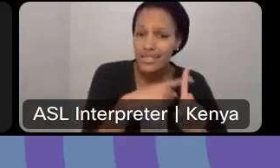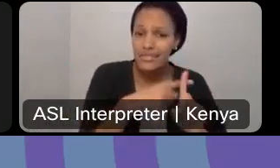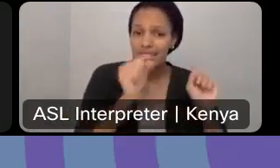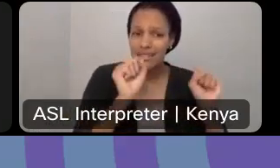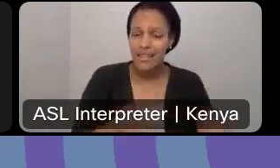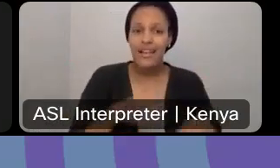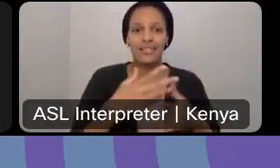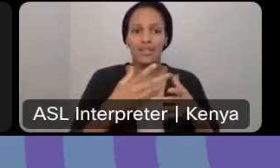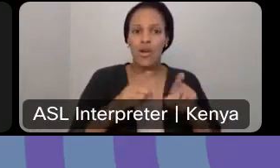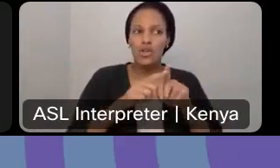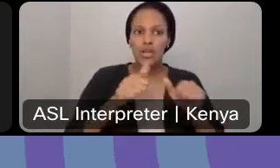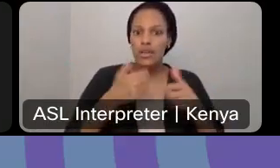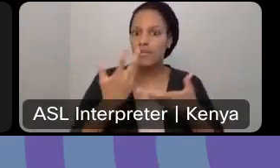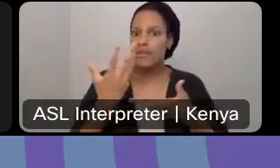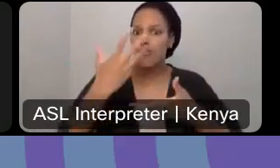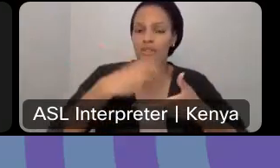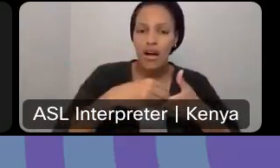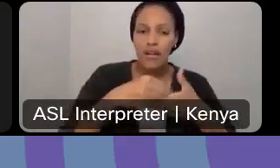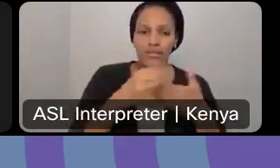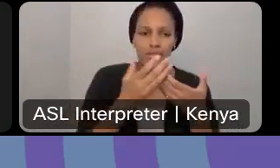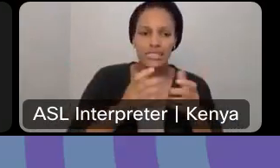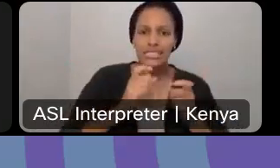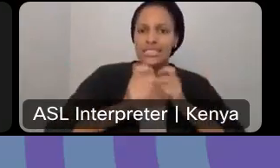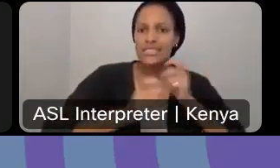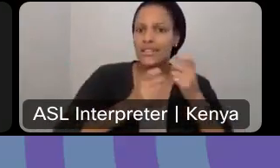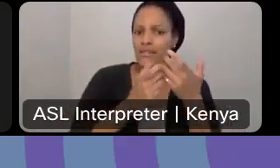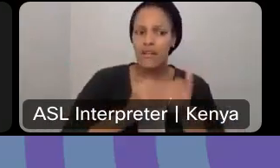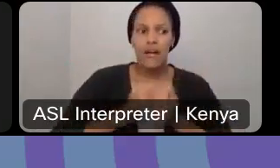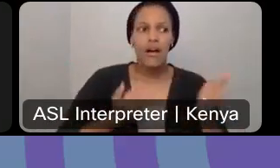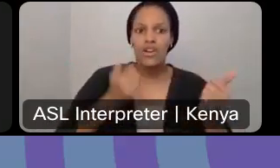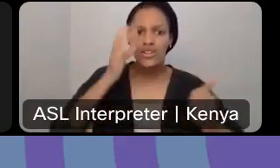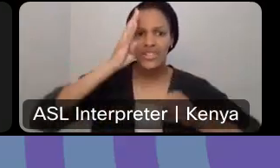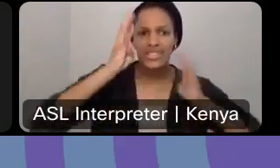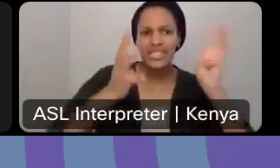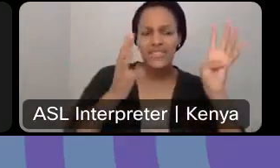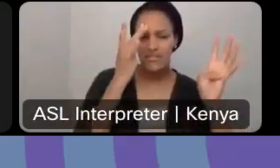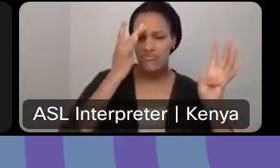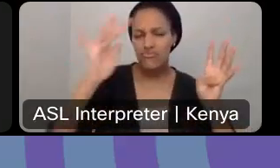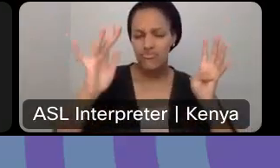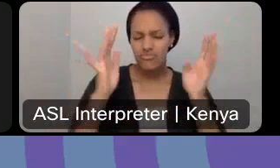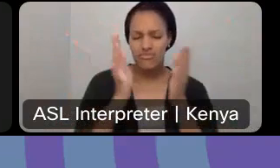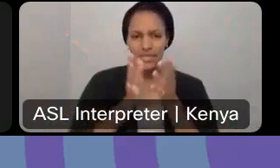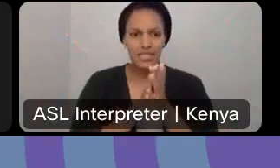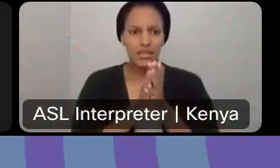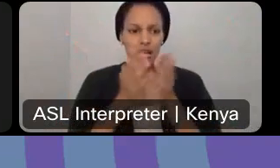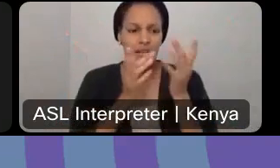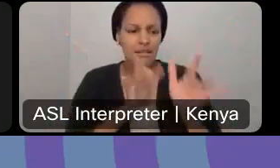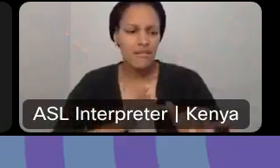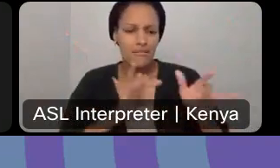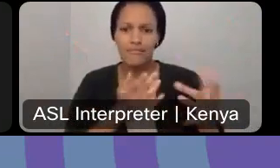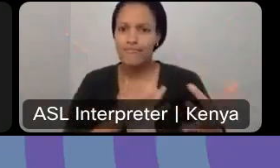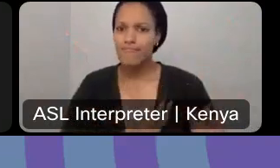to their creativity, empathy, or brilliance, we are neglecting to see their